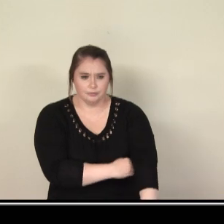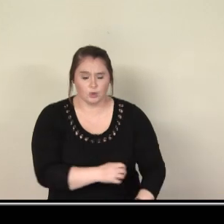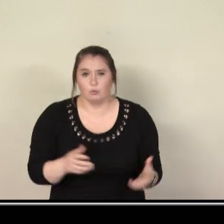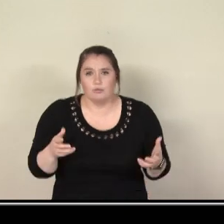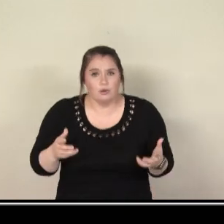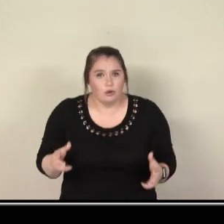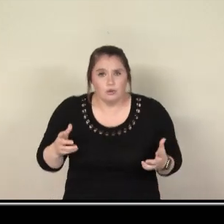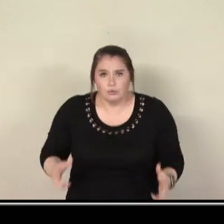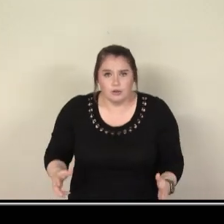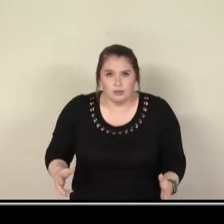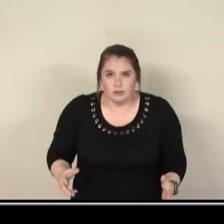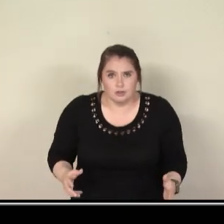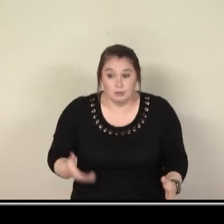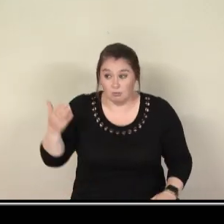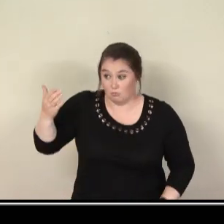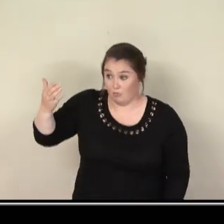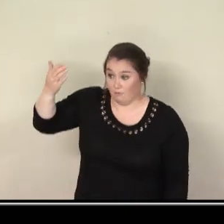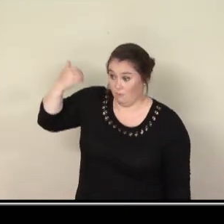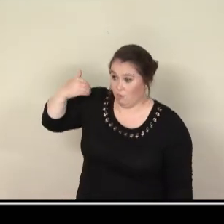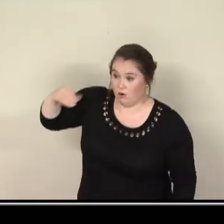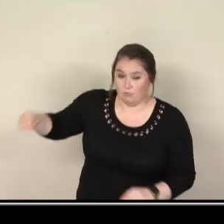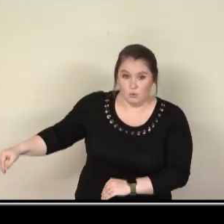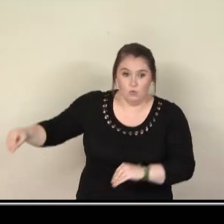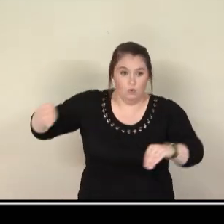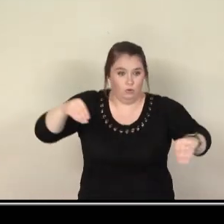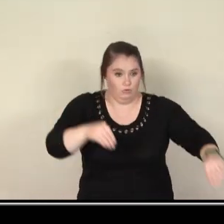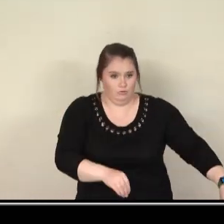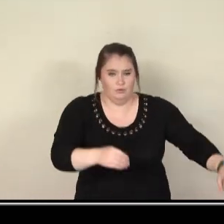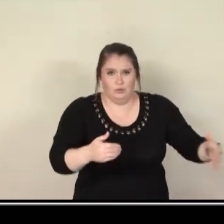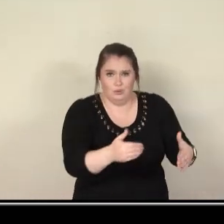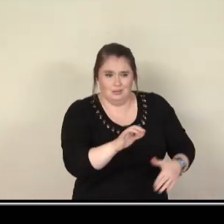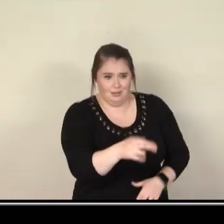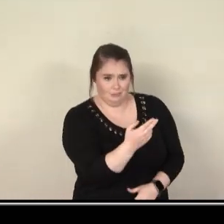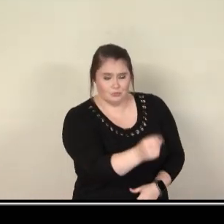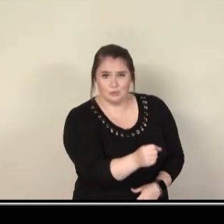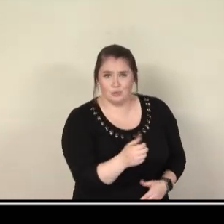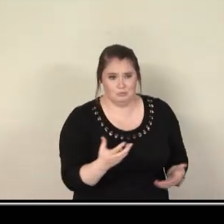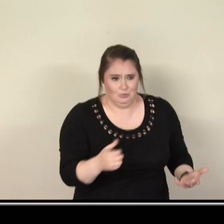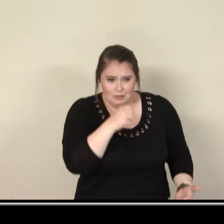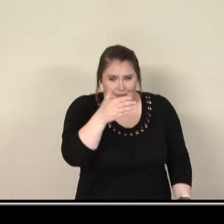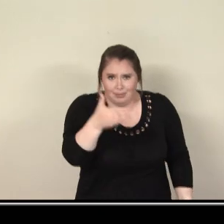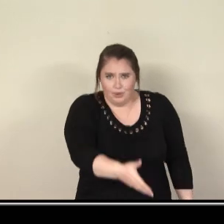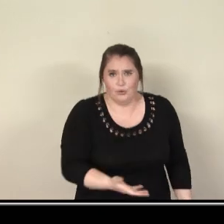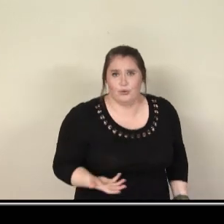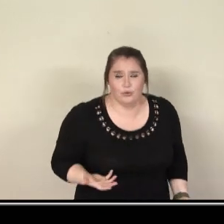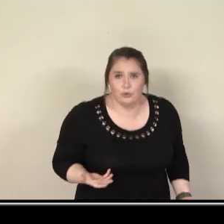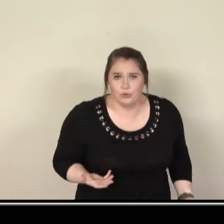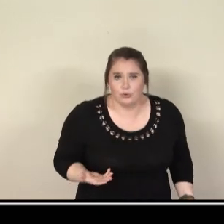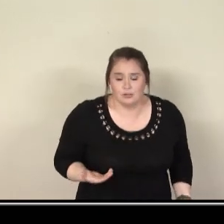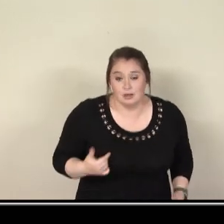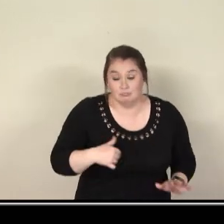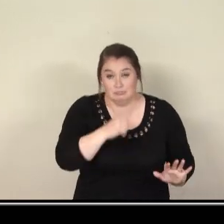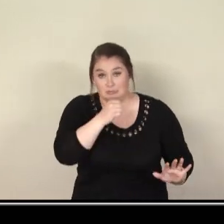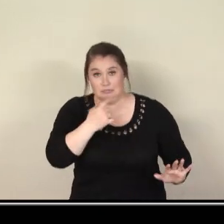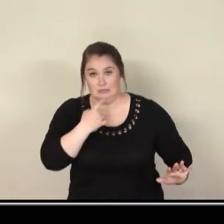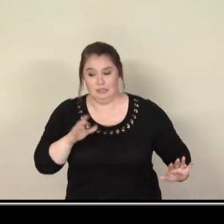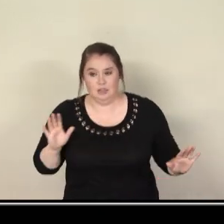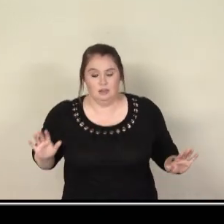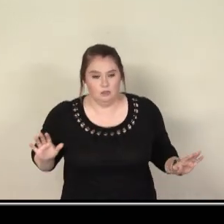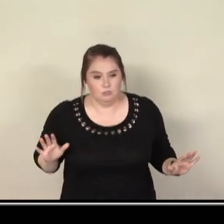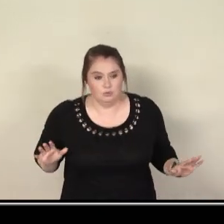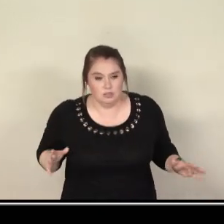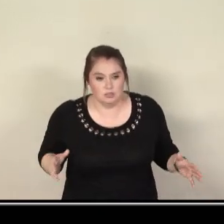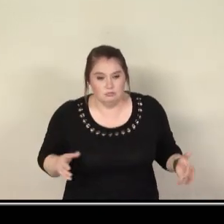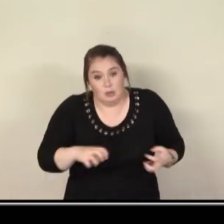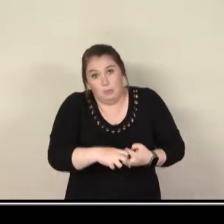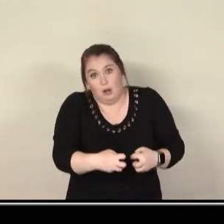We've already moved them from where they were by the old University High School, and I mean, we're not even there, but we got, I'm not gonna say we kicked them out, but we moved them from